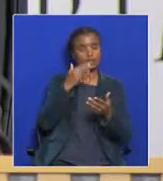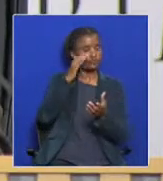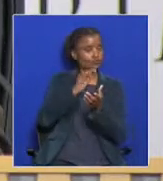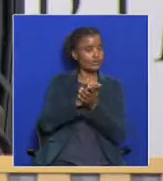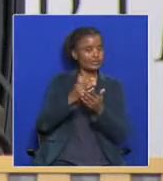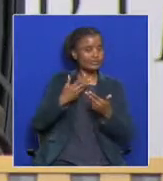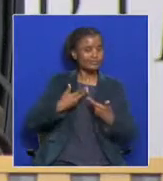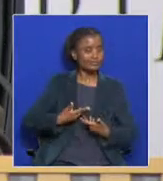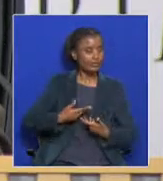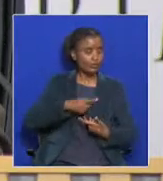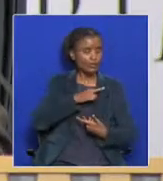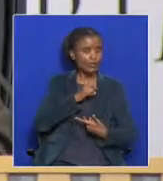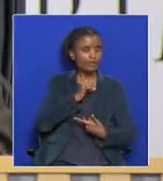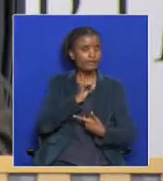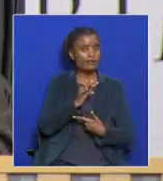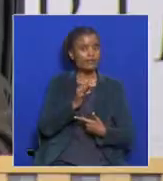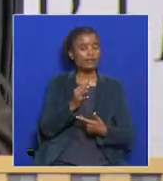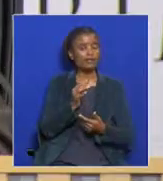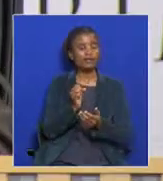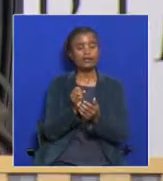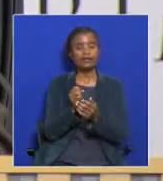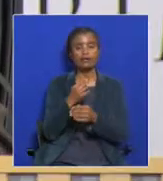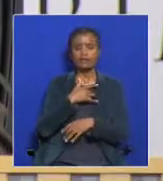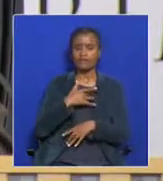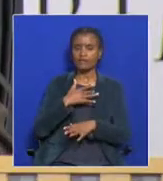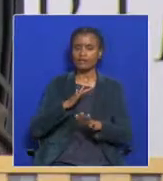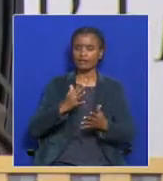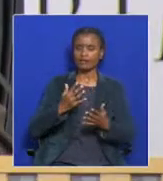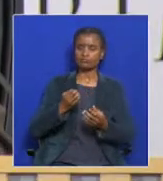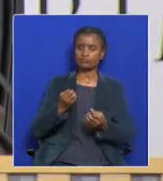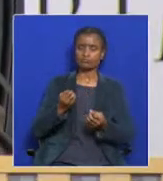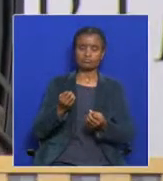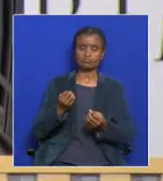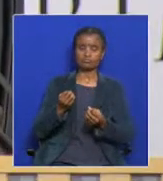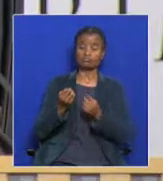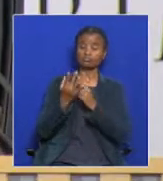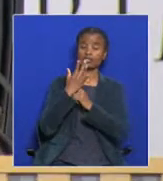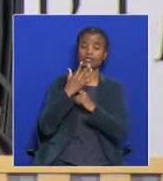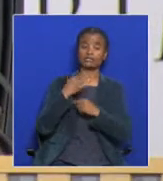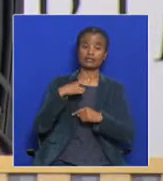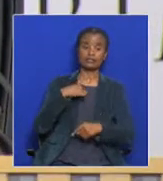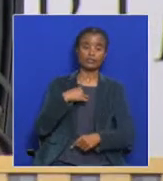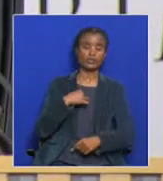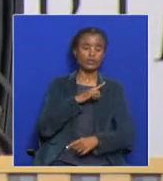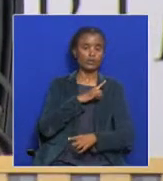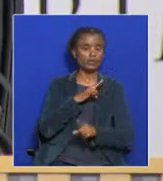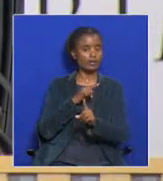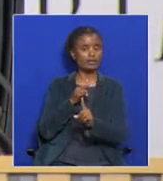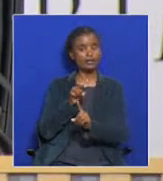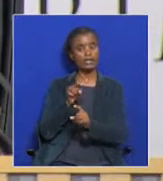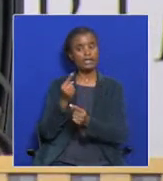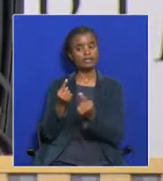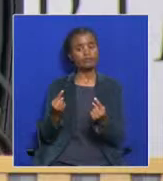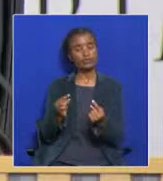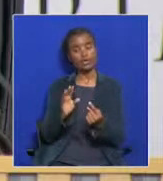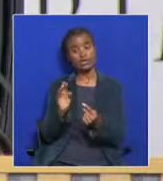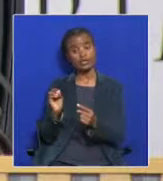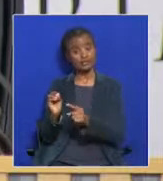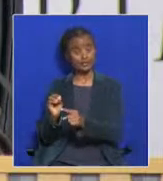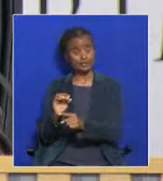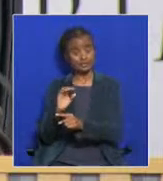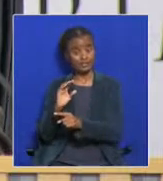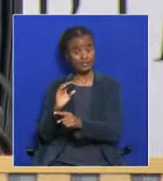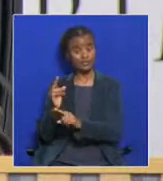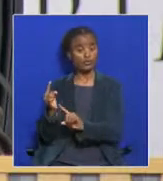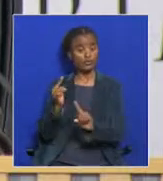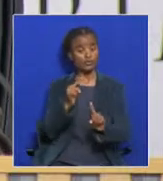because it did occur. Nobody asked these individuals, did you go to CHC on the 1st of July? But I'm being told now that it never